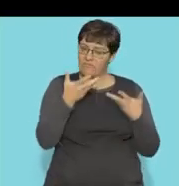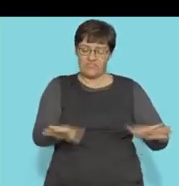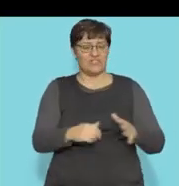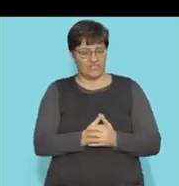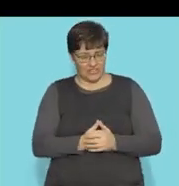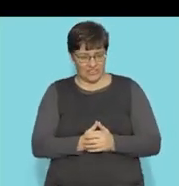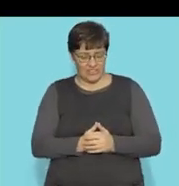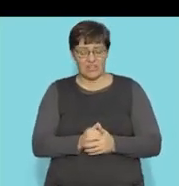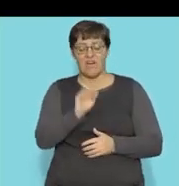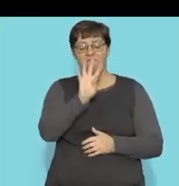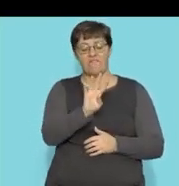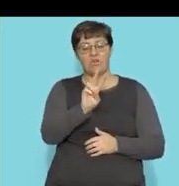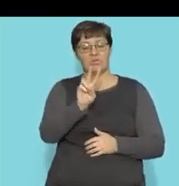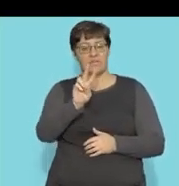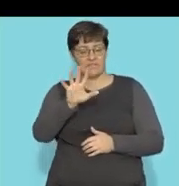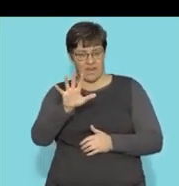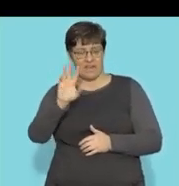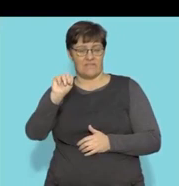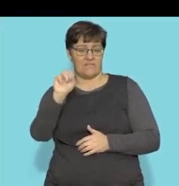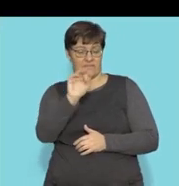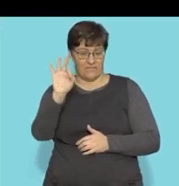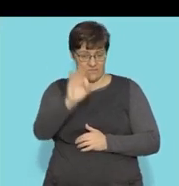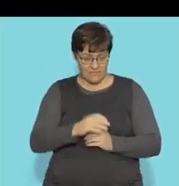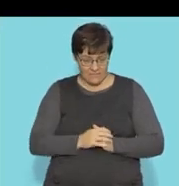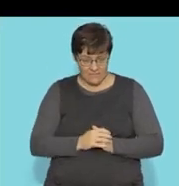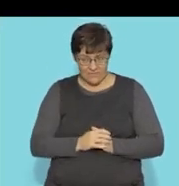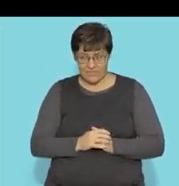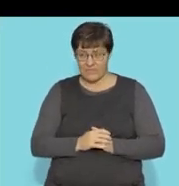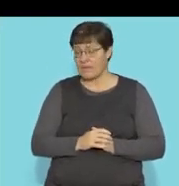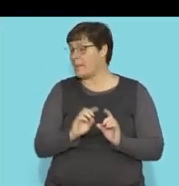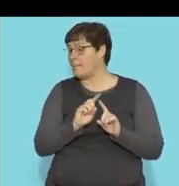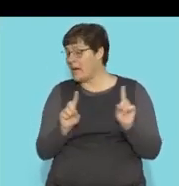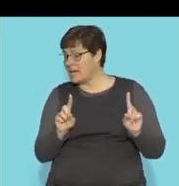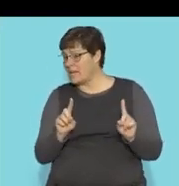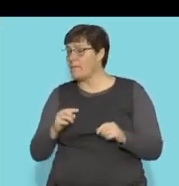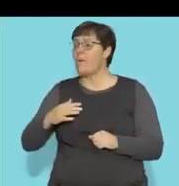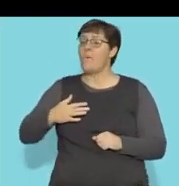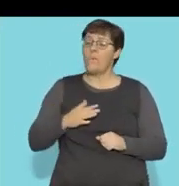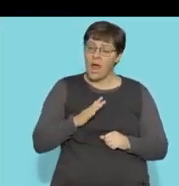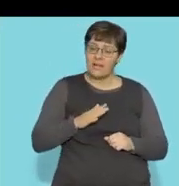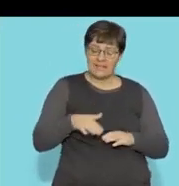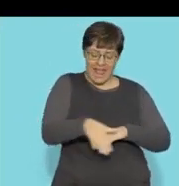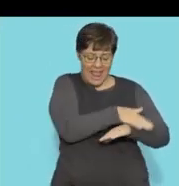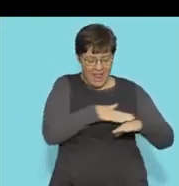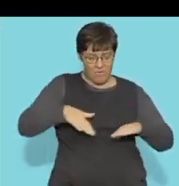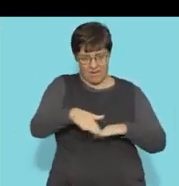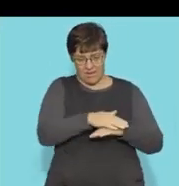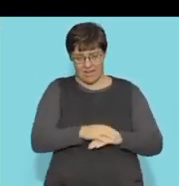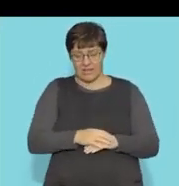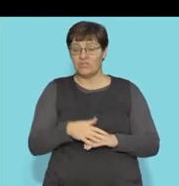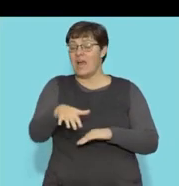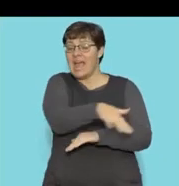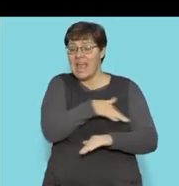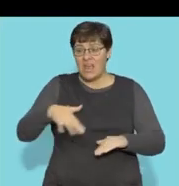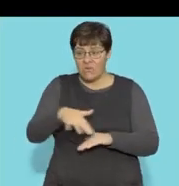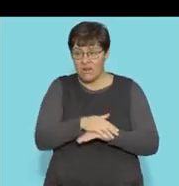is. I know that the volume is 425. But I want my area of my base, and I know the area